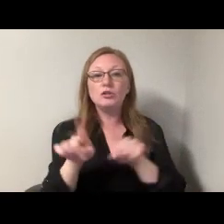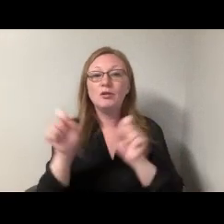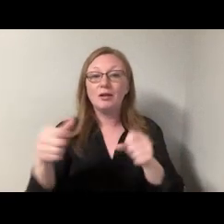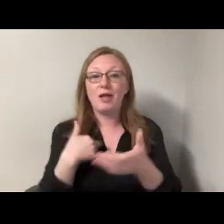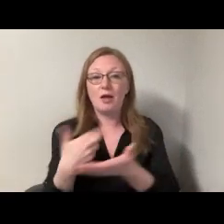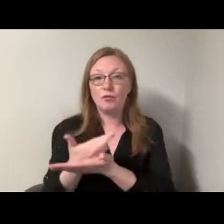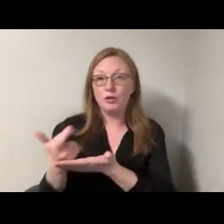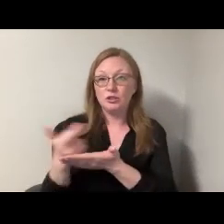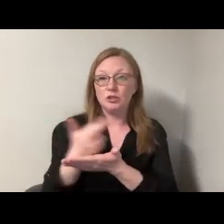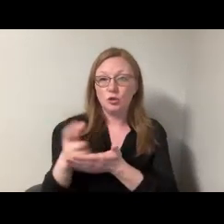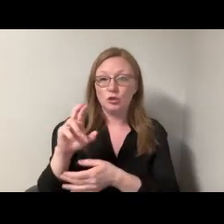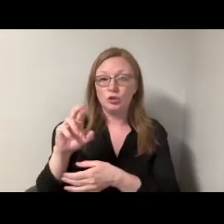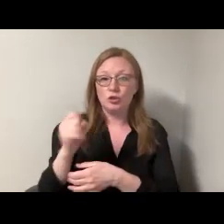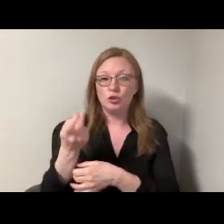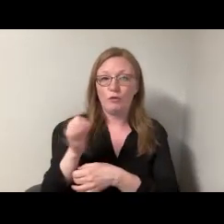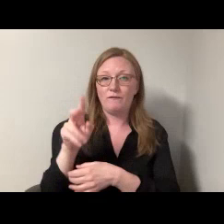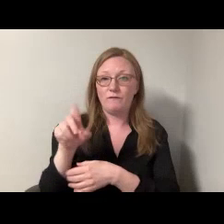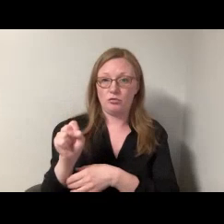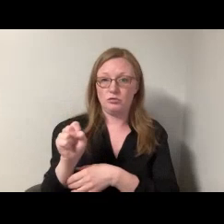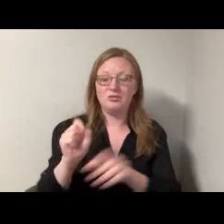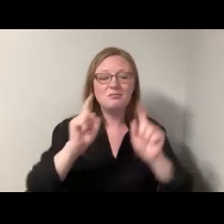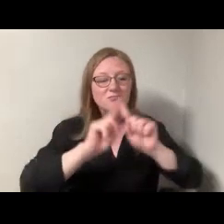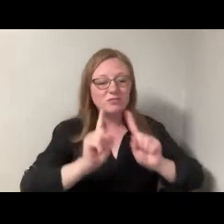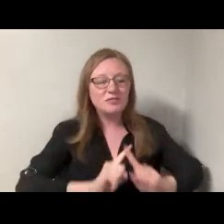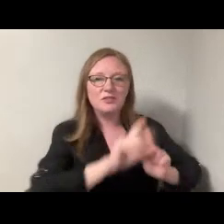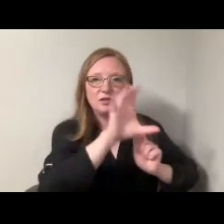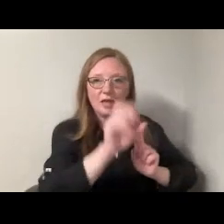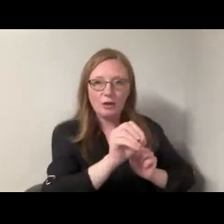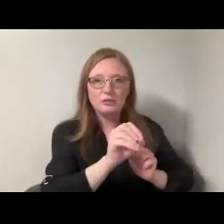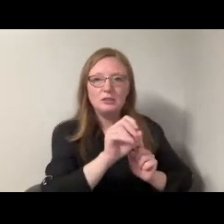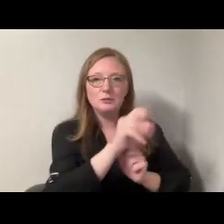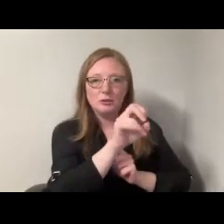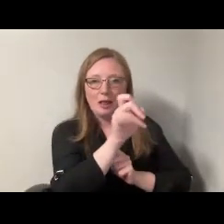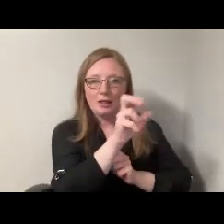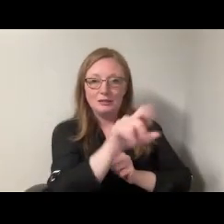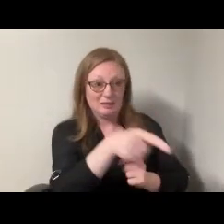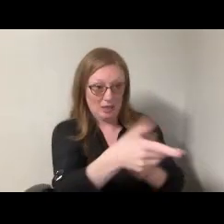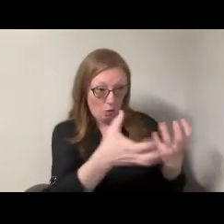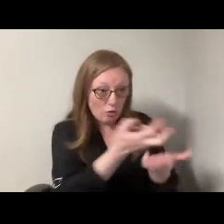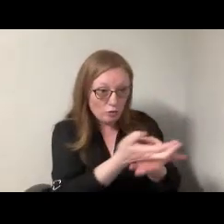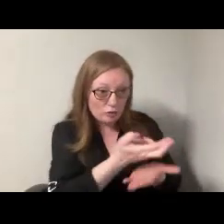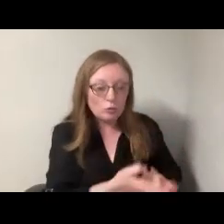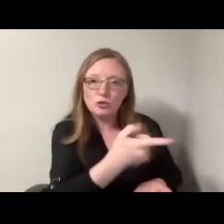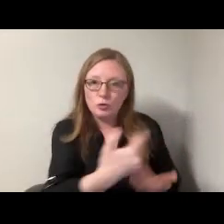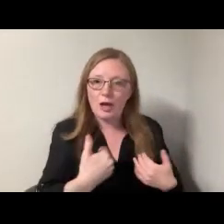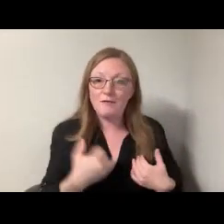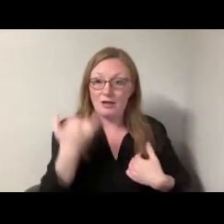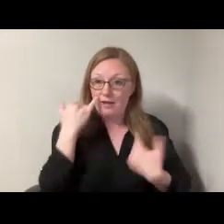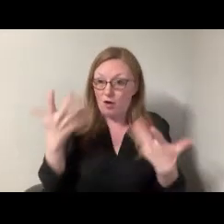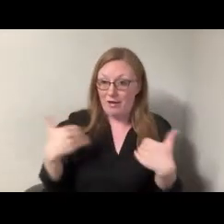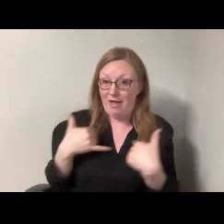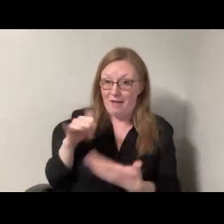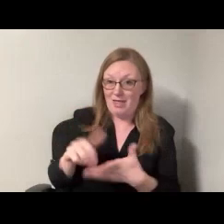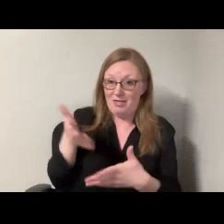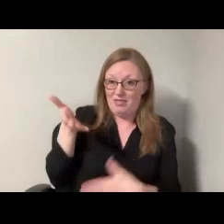resource shortfalls. The counties and municipalities, they contact you, they want resources. If you have the resources on